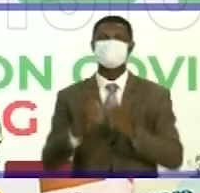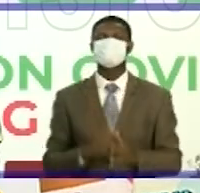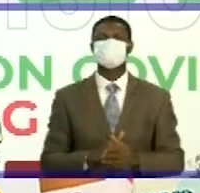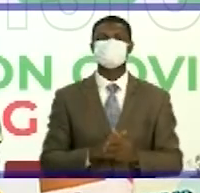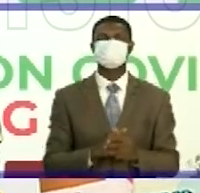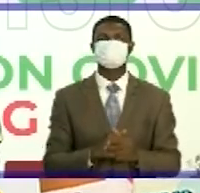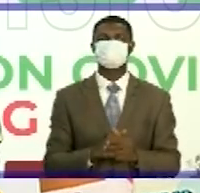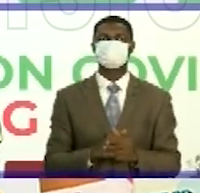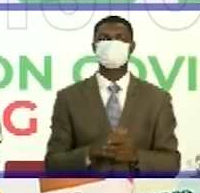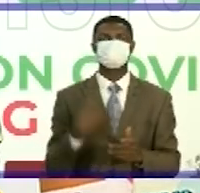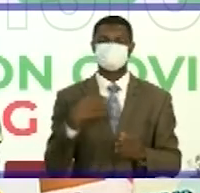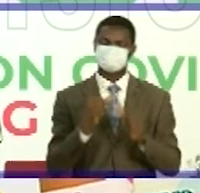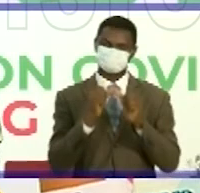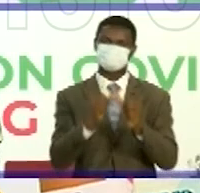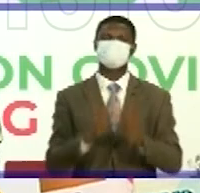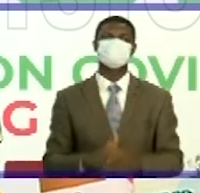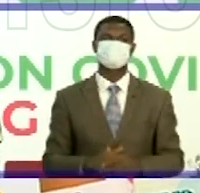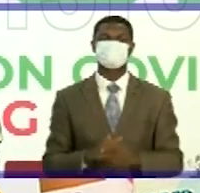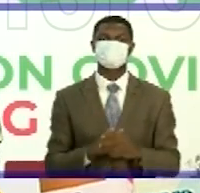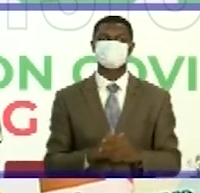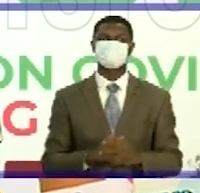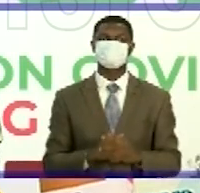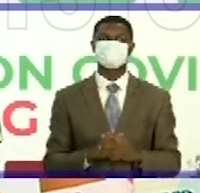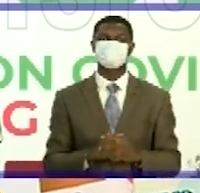as we move forward.